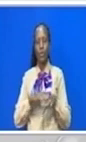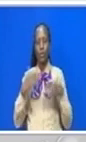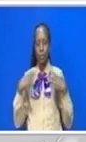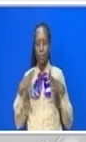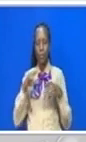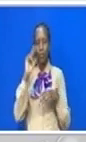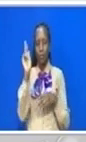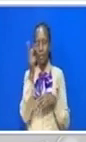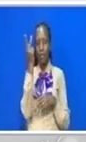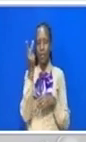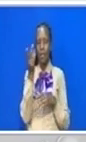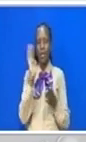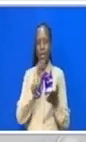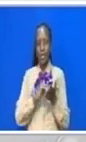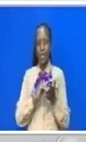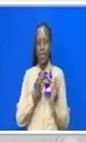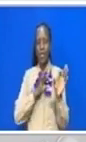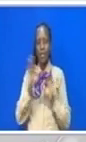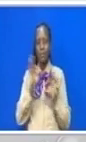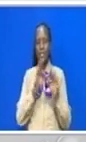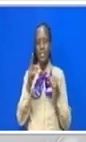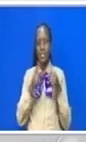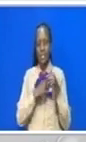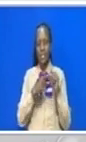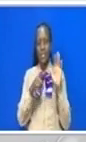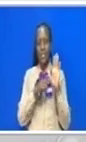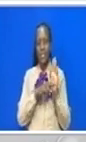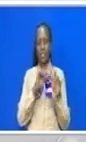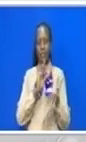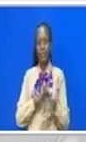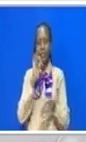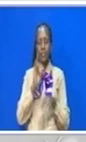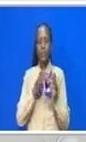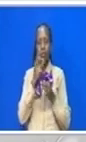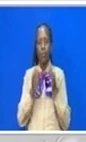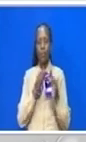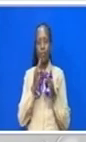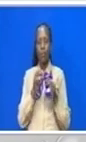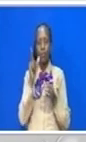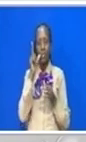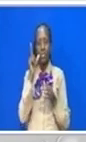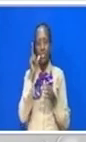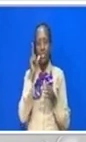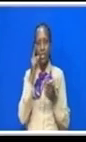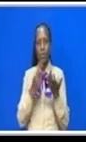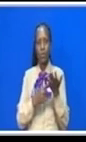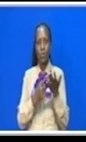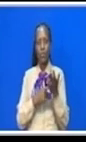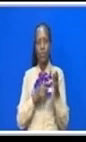Explain 6 negative effects of British colonial rule on the people of